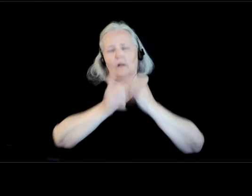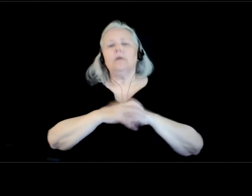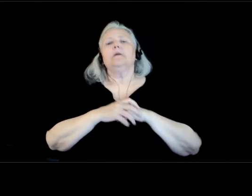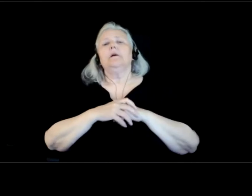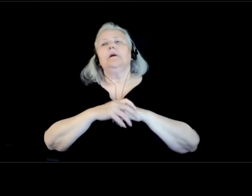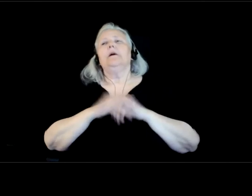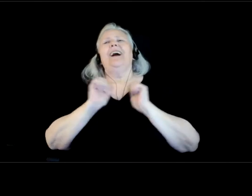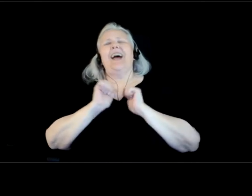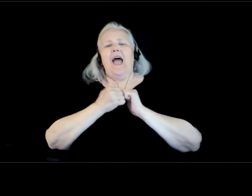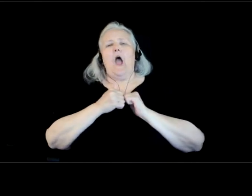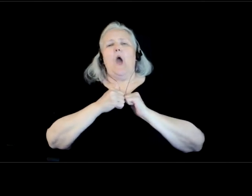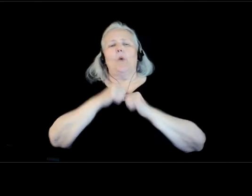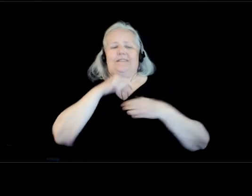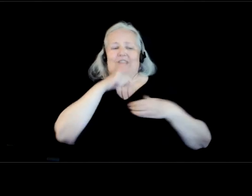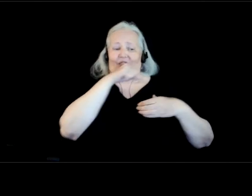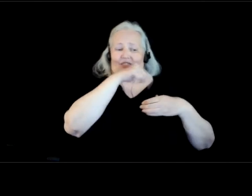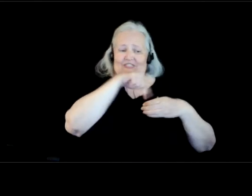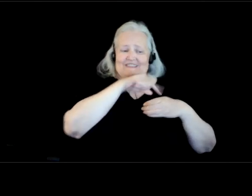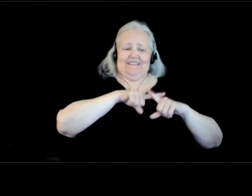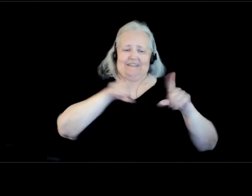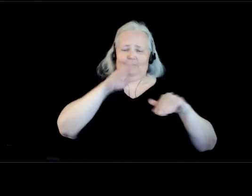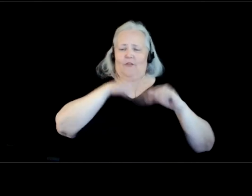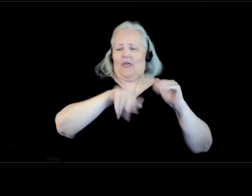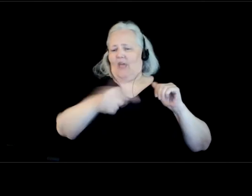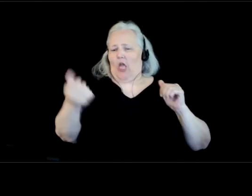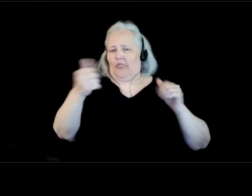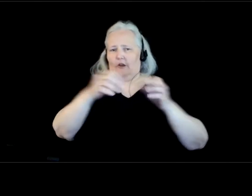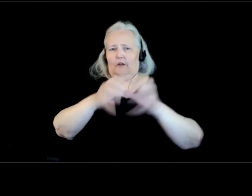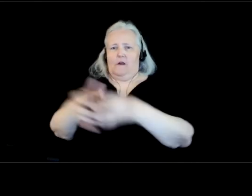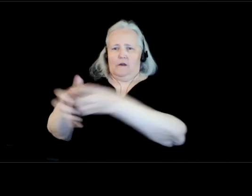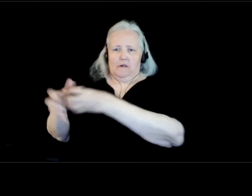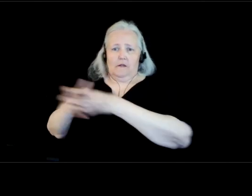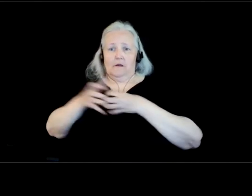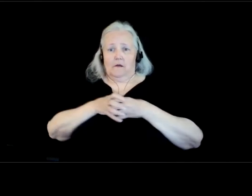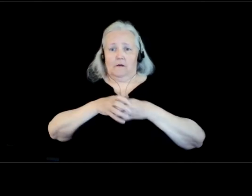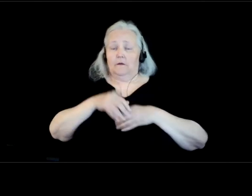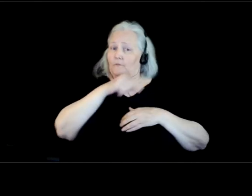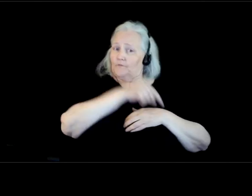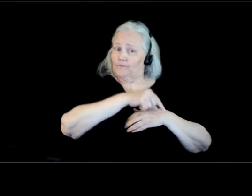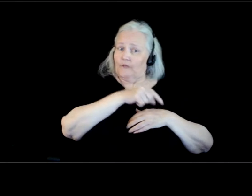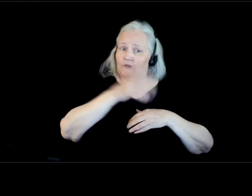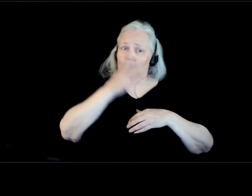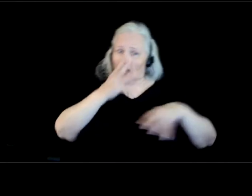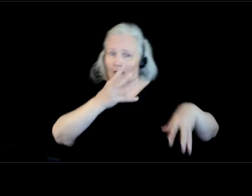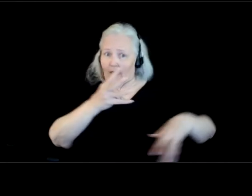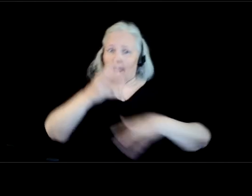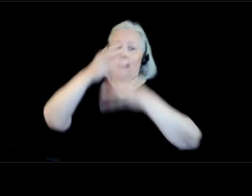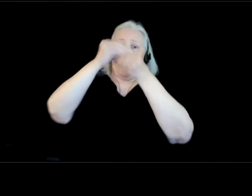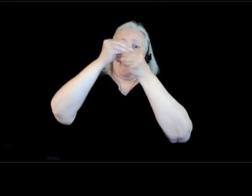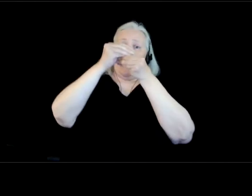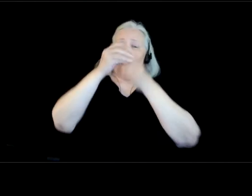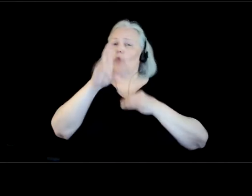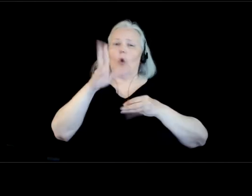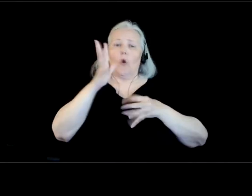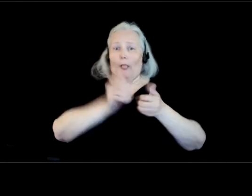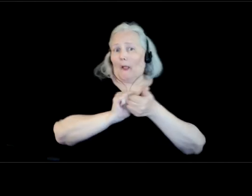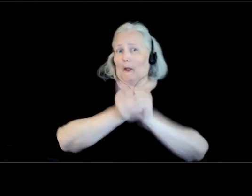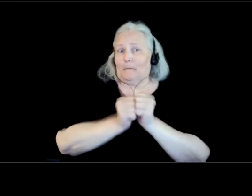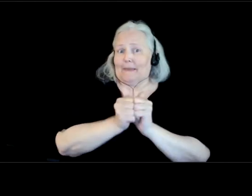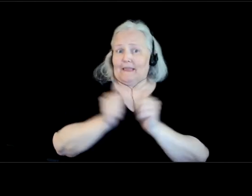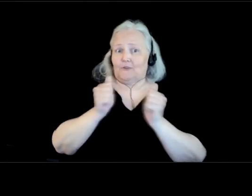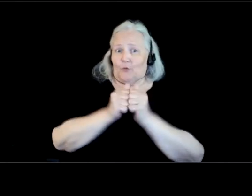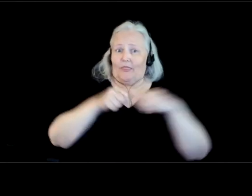different from the others? Are we going to augment, or is it going to be competition? So how do we fit